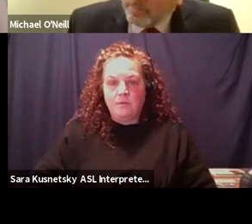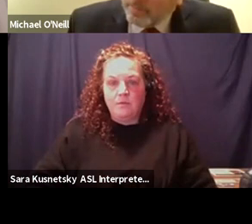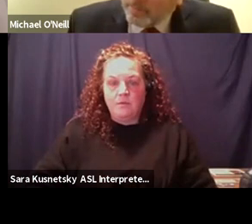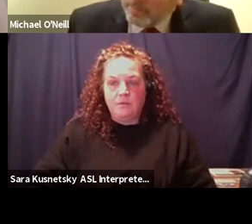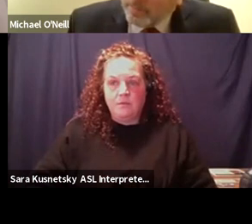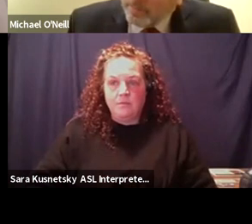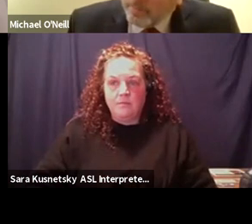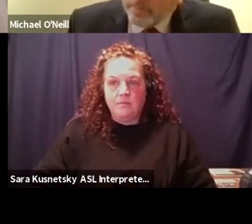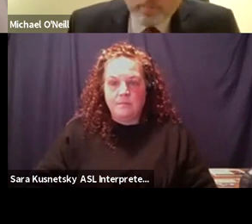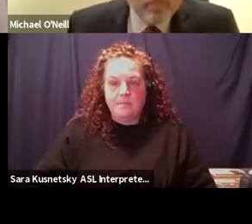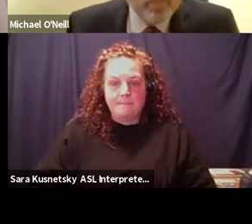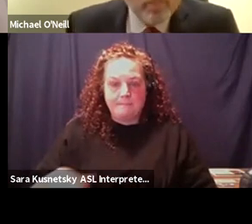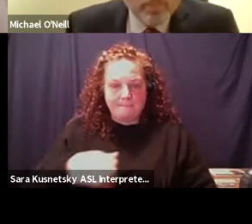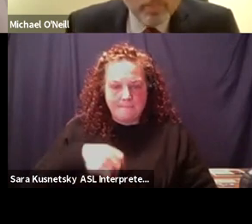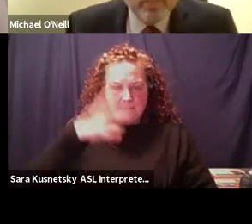Hello,